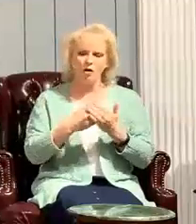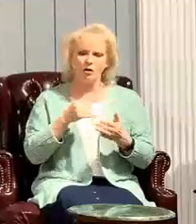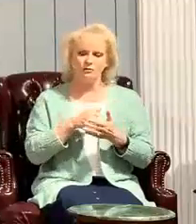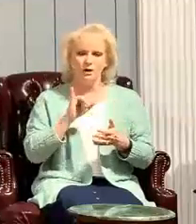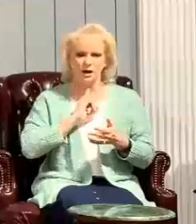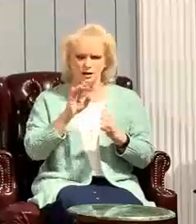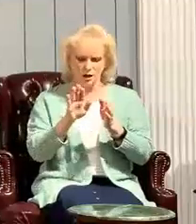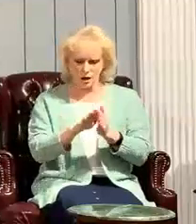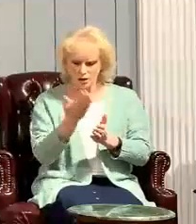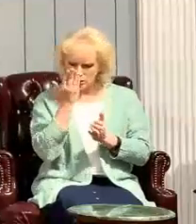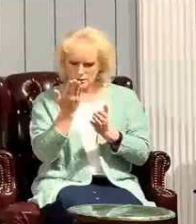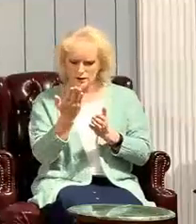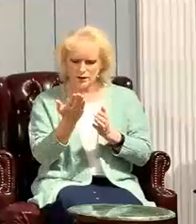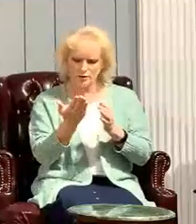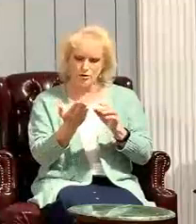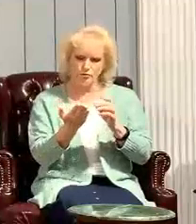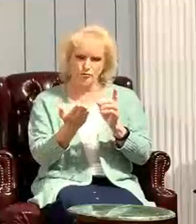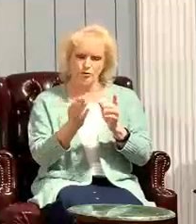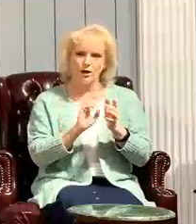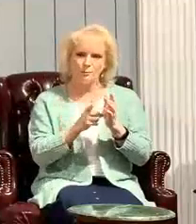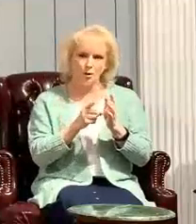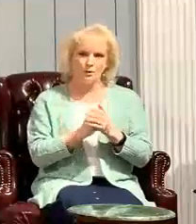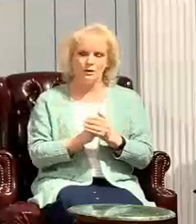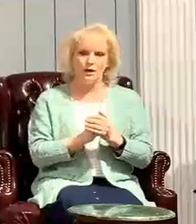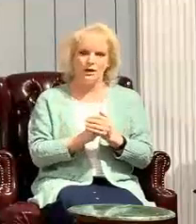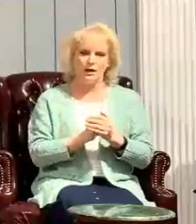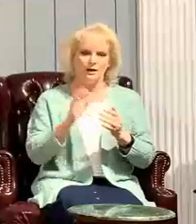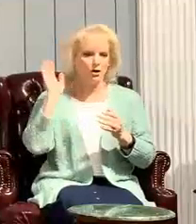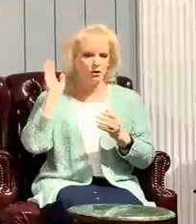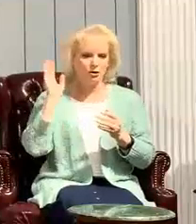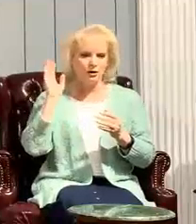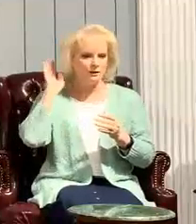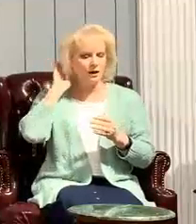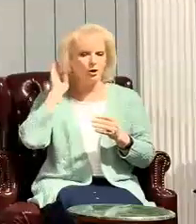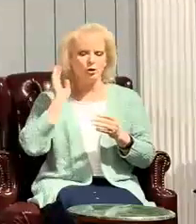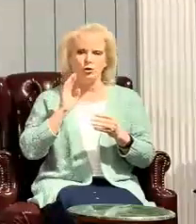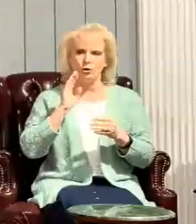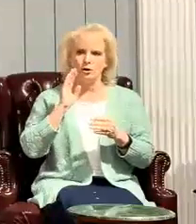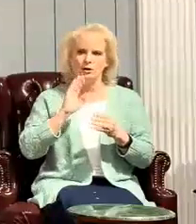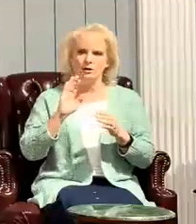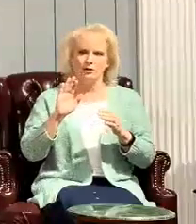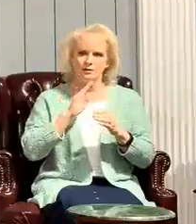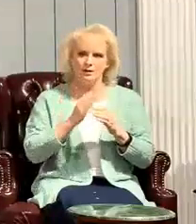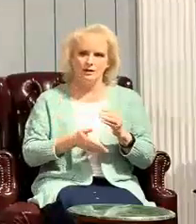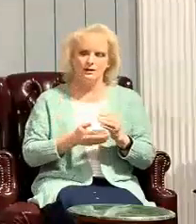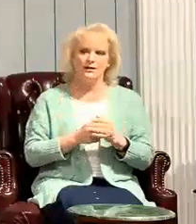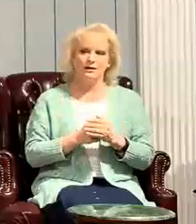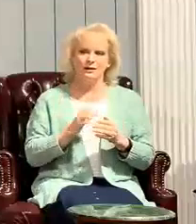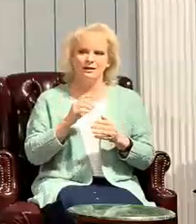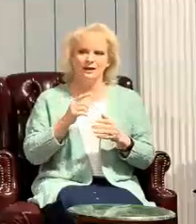a moment and heard the final close. And then my wife told on him and said that you had ice cream.